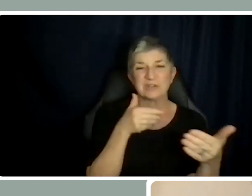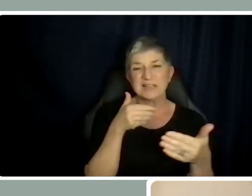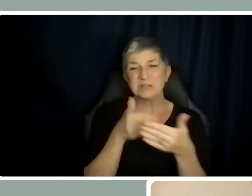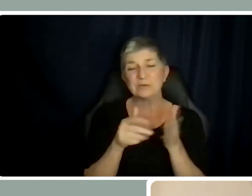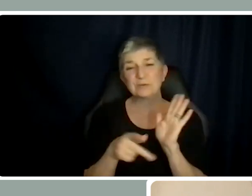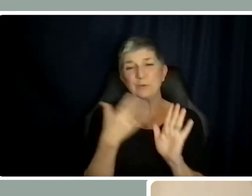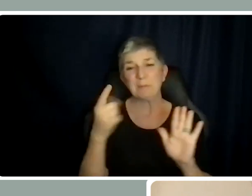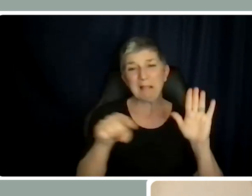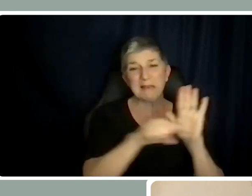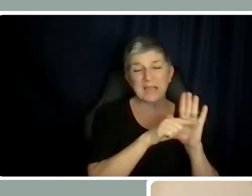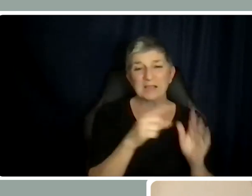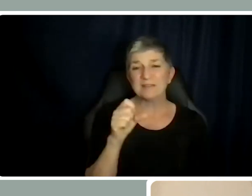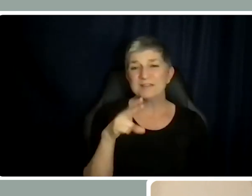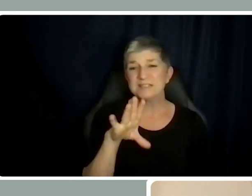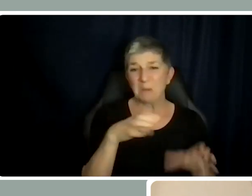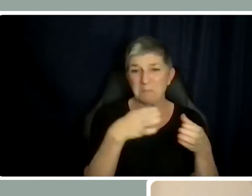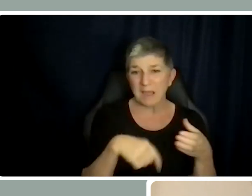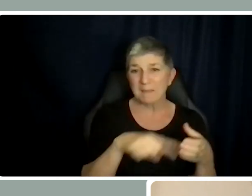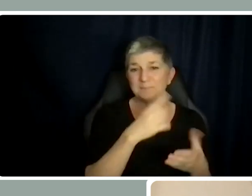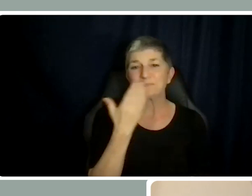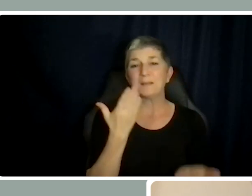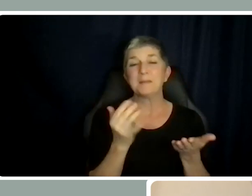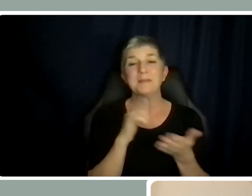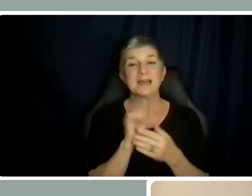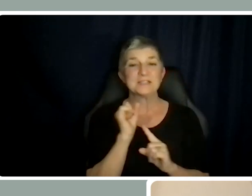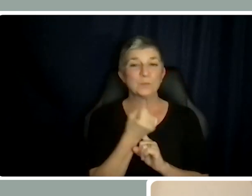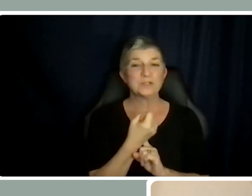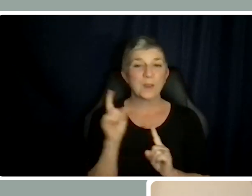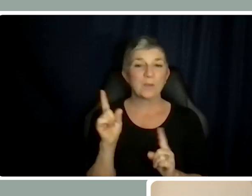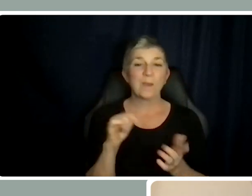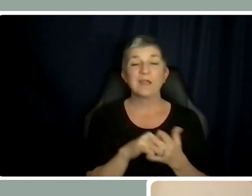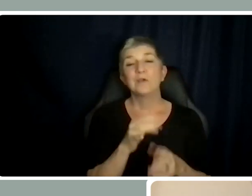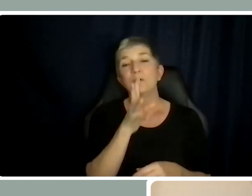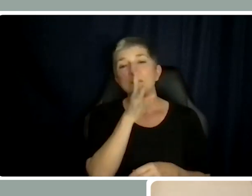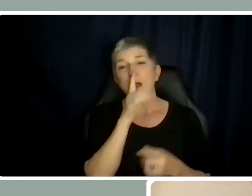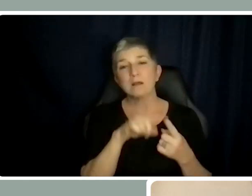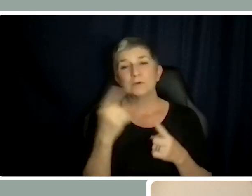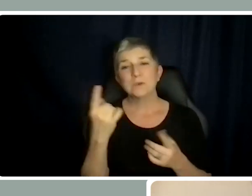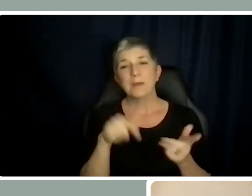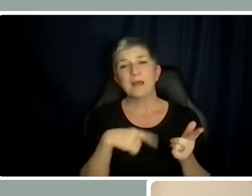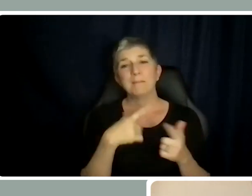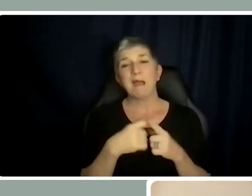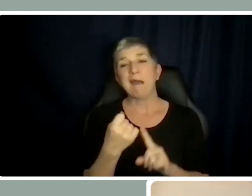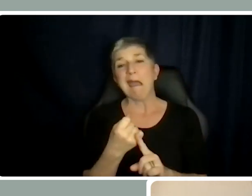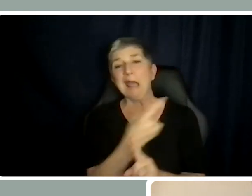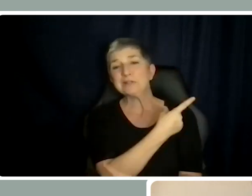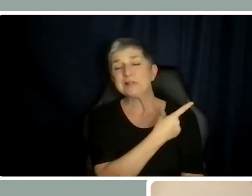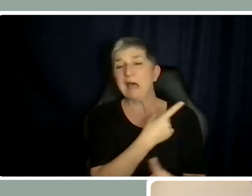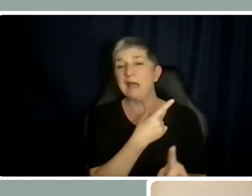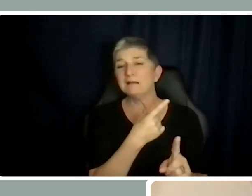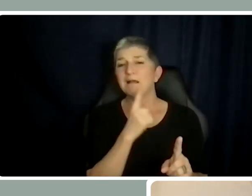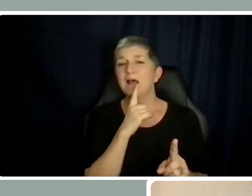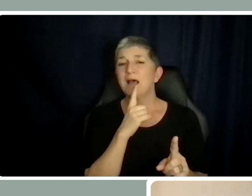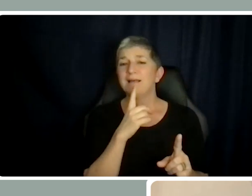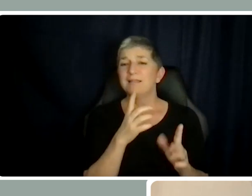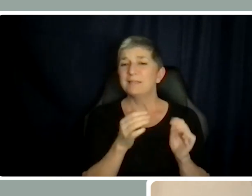triple negative subtype. And that might be a situation where you talk to somebody about going a little outside the textbook and